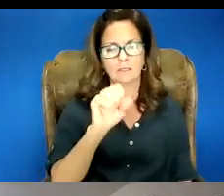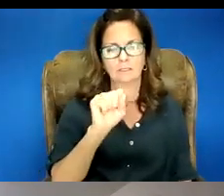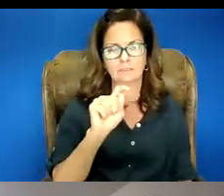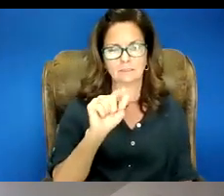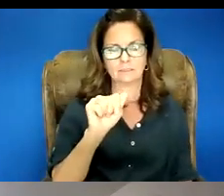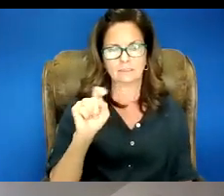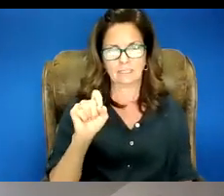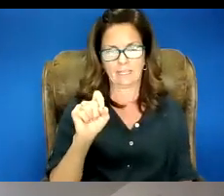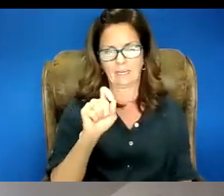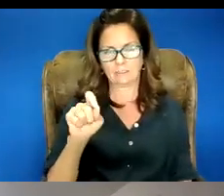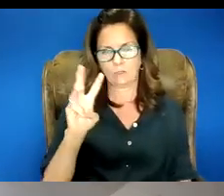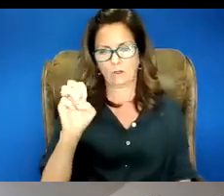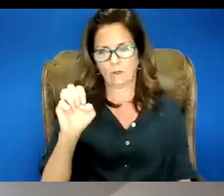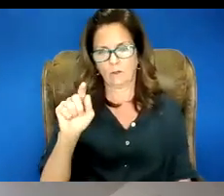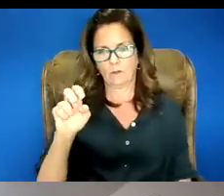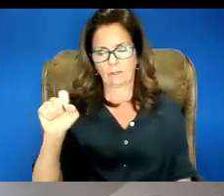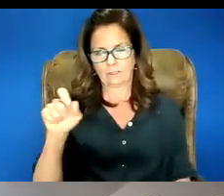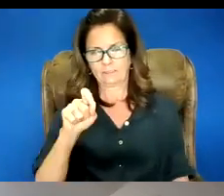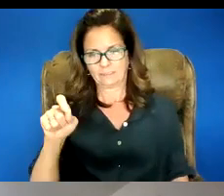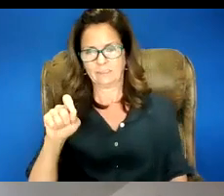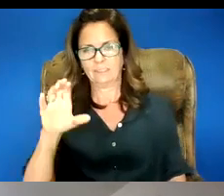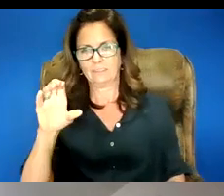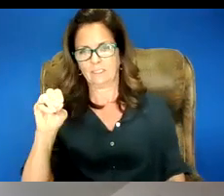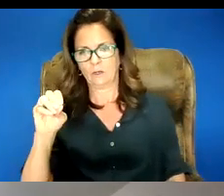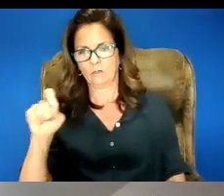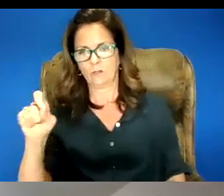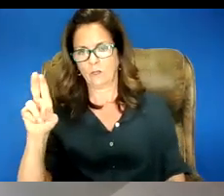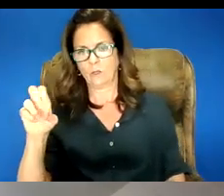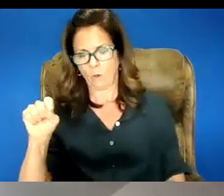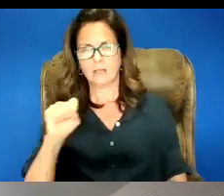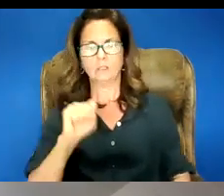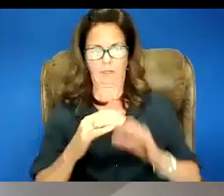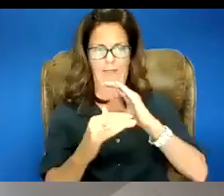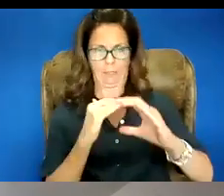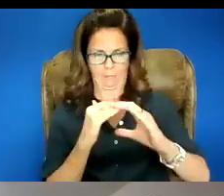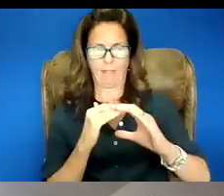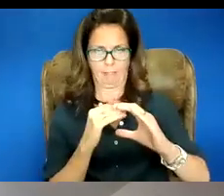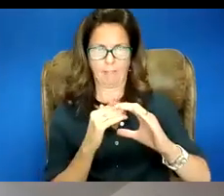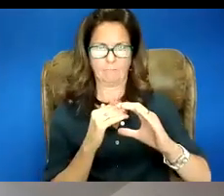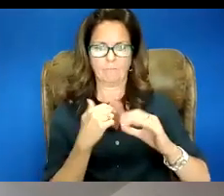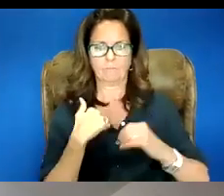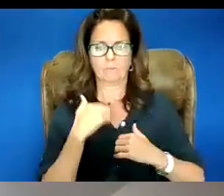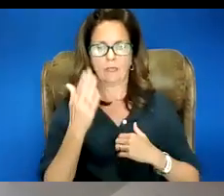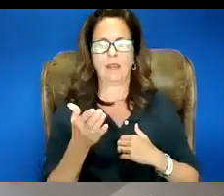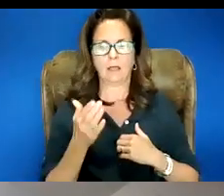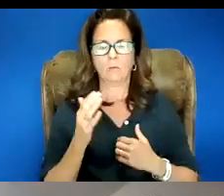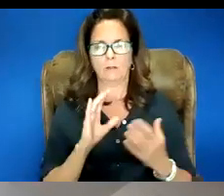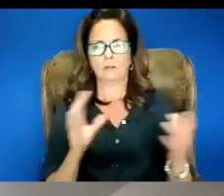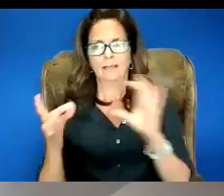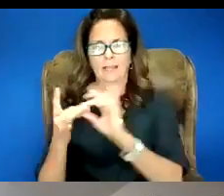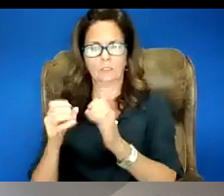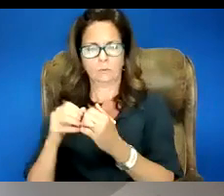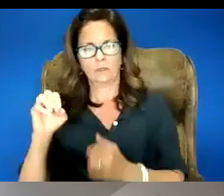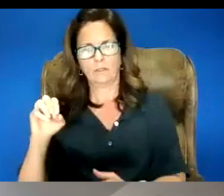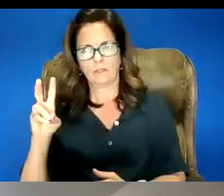state_wellness at co.us. Just shoot me a note, and I'll connect with Everside and let me know where